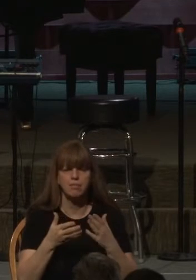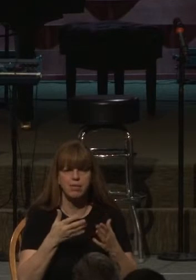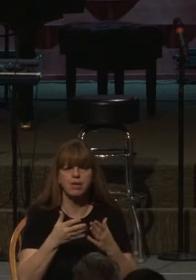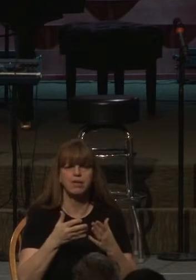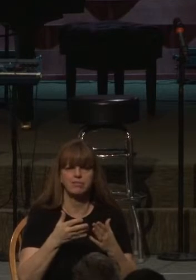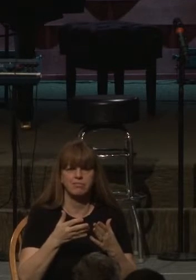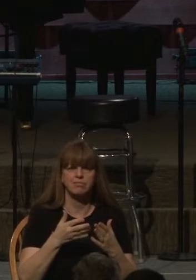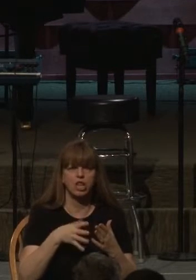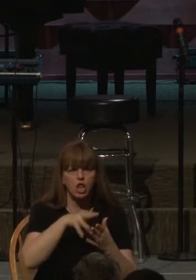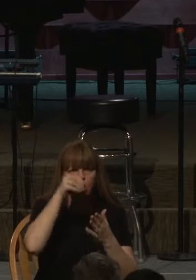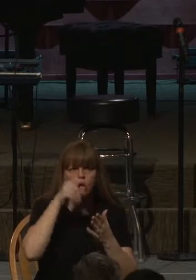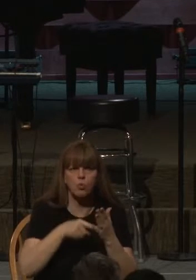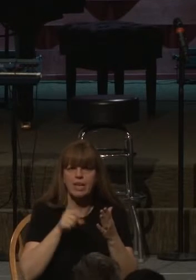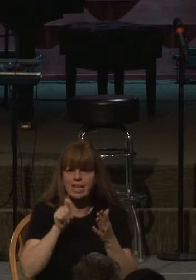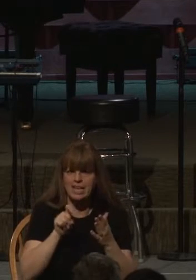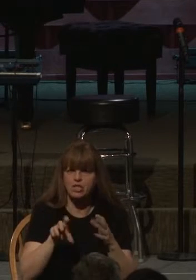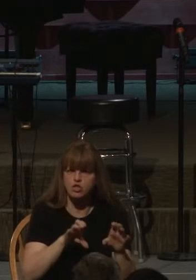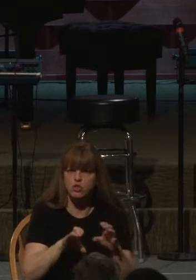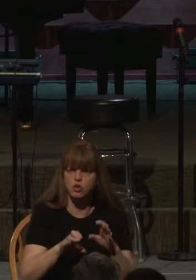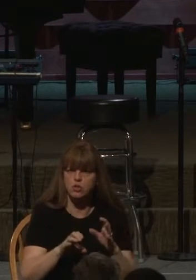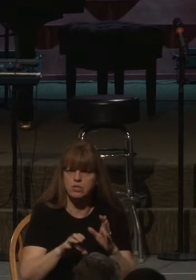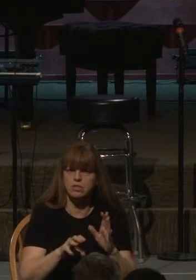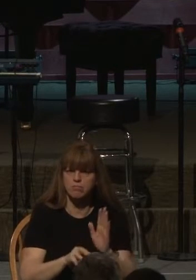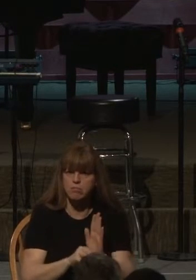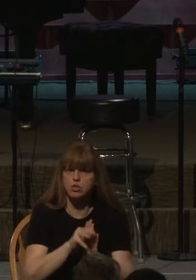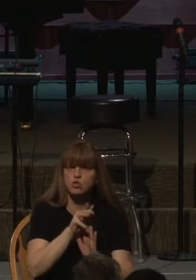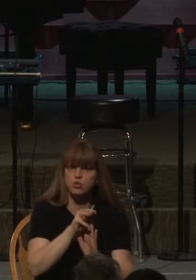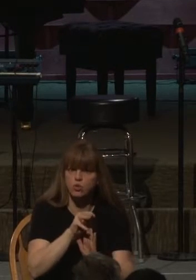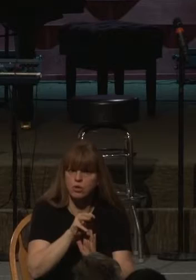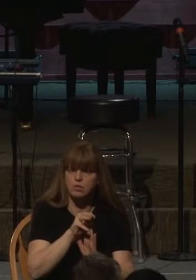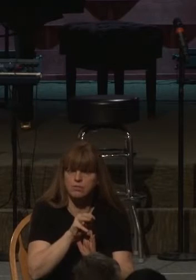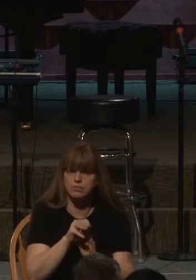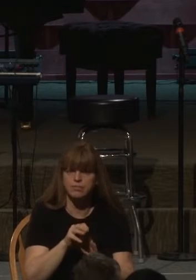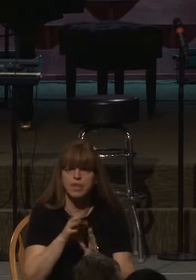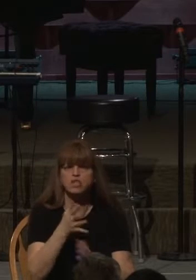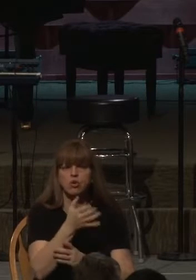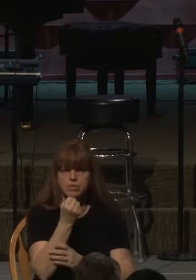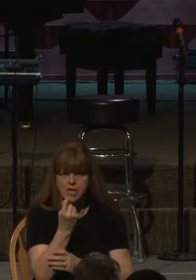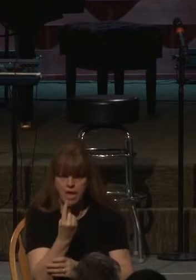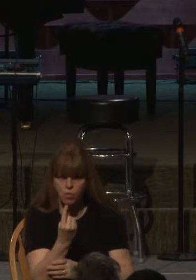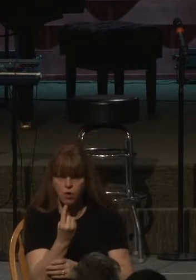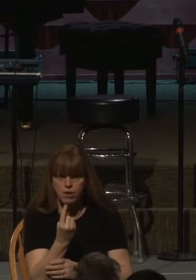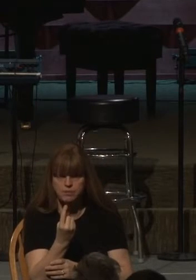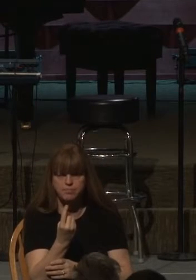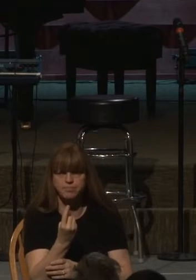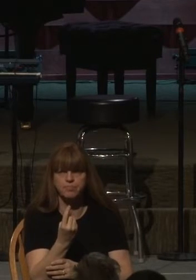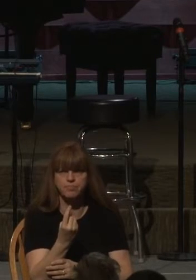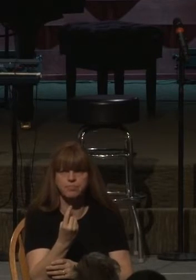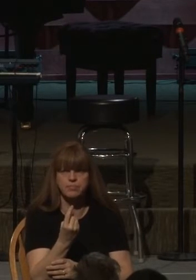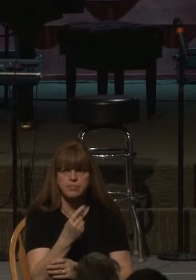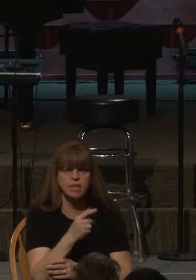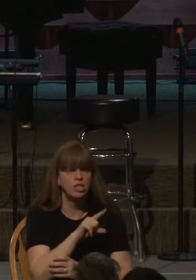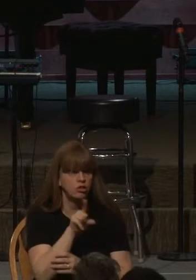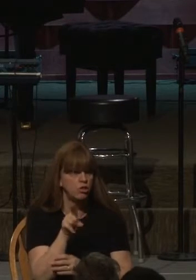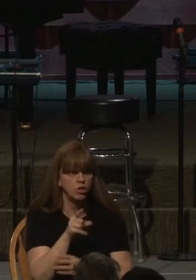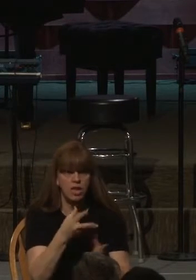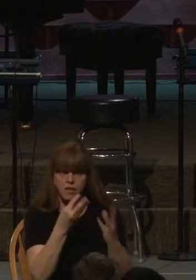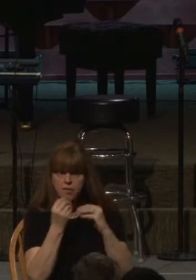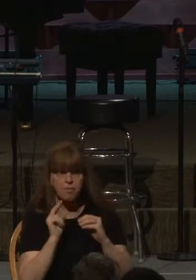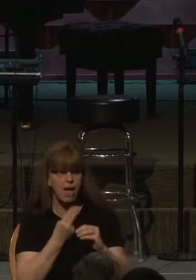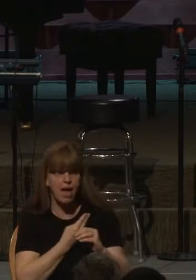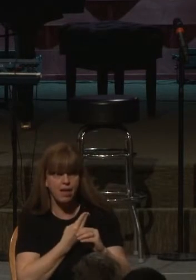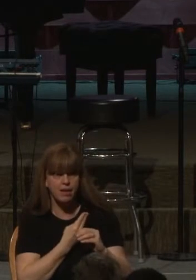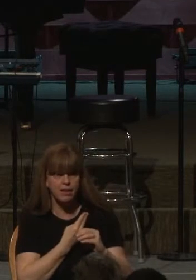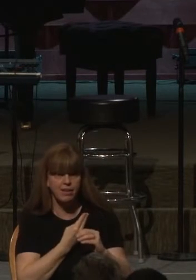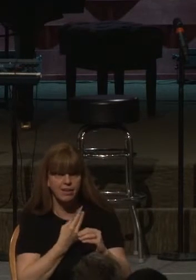up or to get where you want to be or where you need to be. So take one of these on your way out. Do you have to turn it in? Do you have to give us your